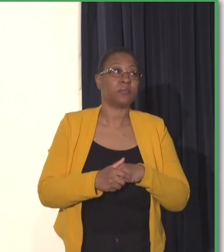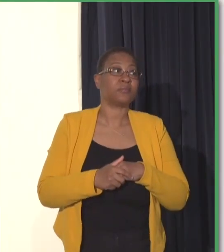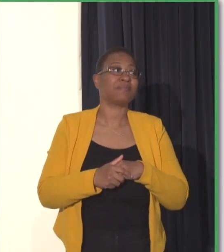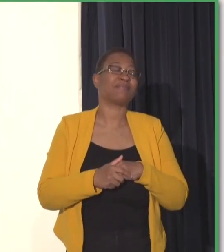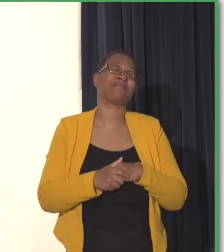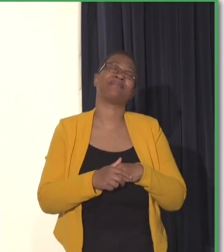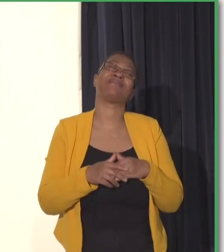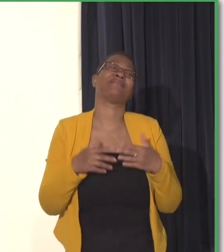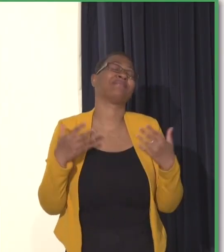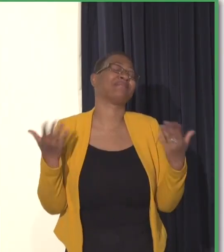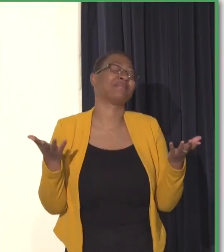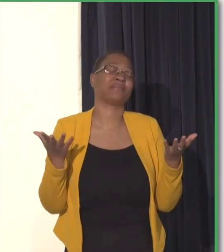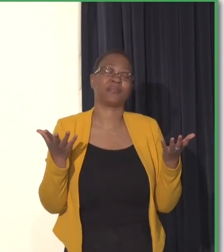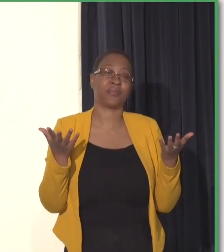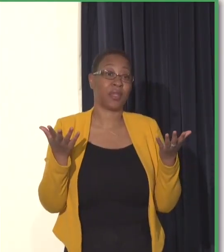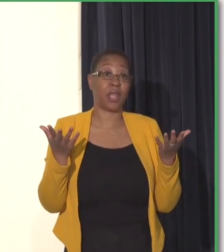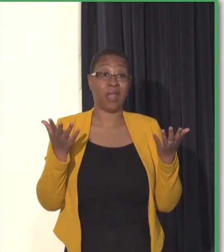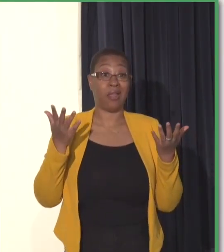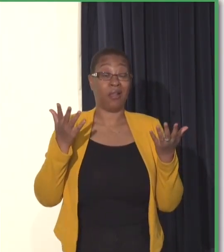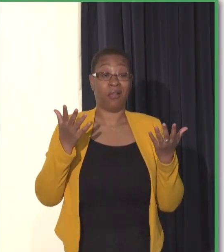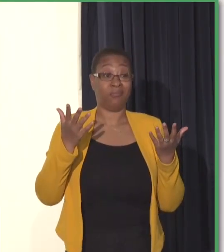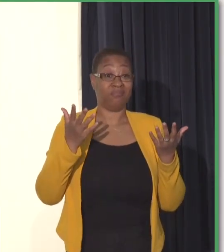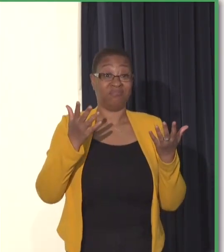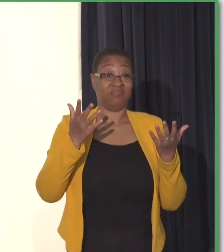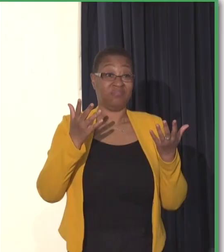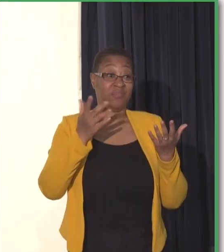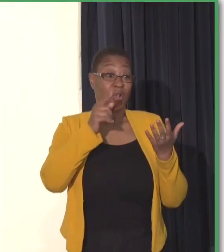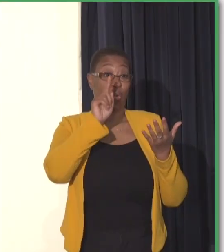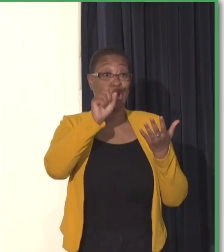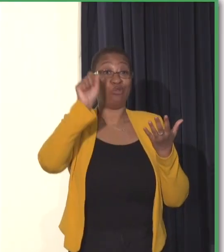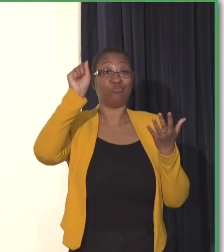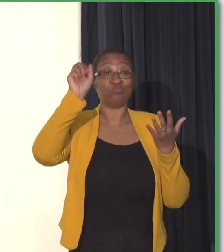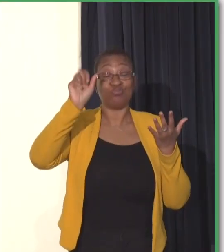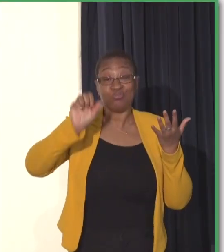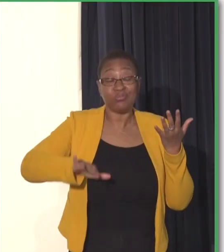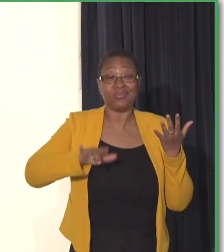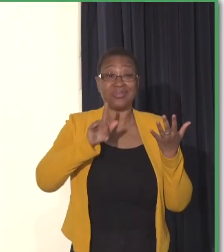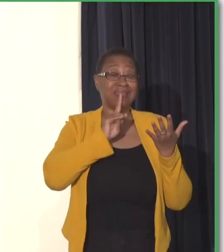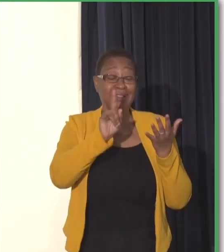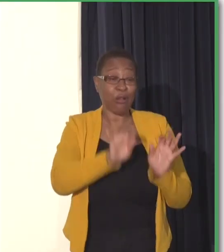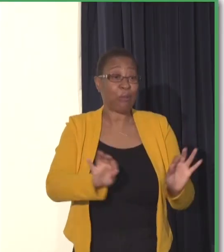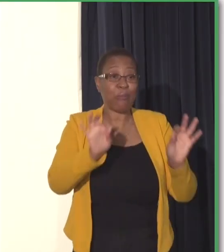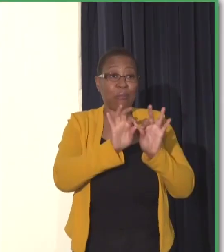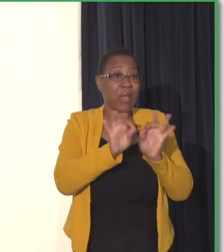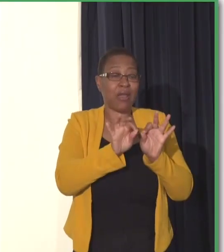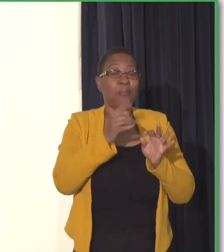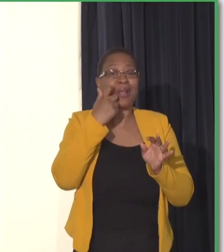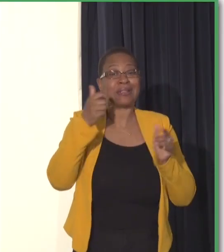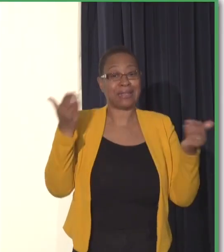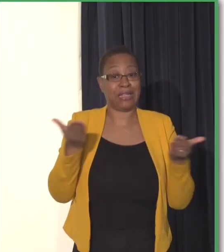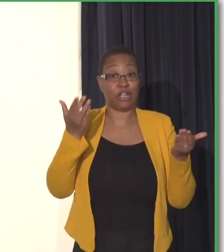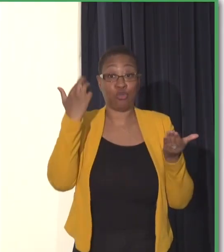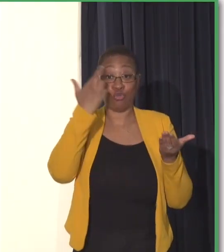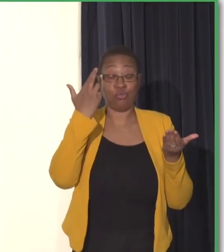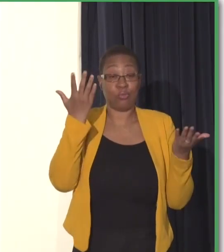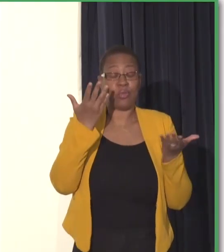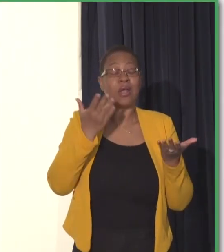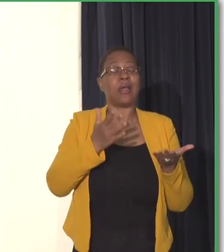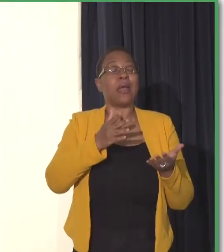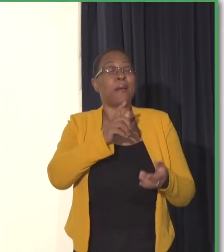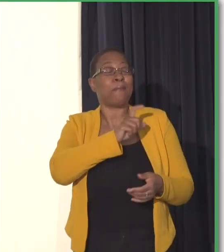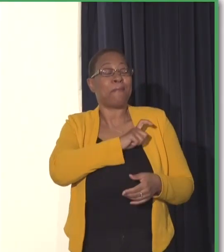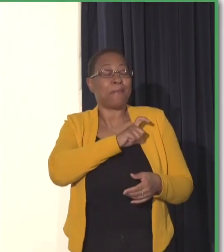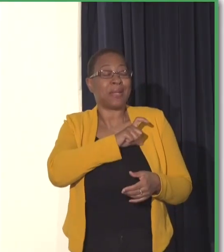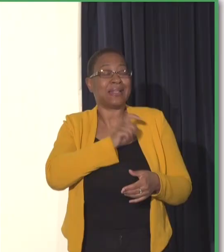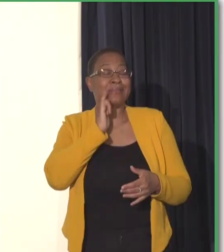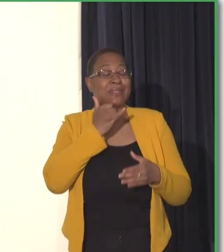stop all of the things that really don't matter when we're here for police officer misconduct. So let me give you some